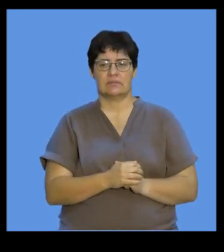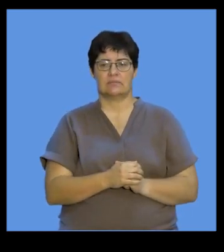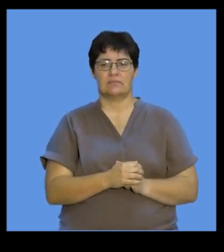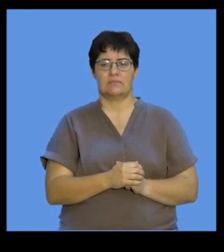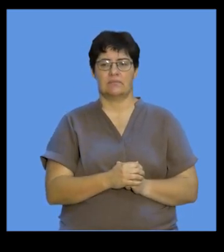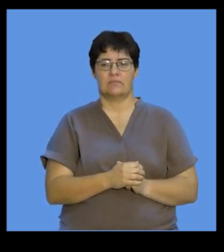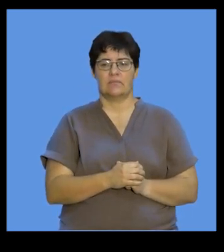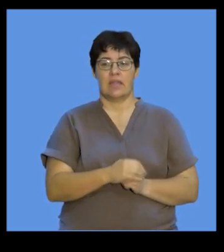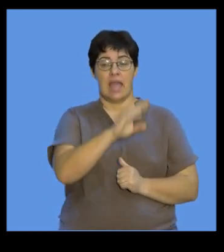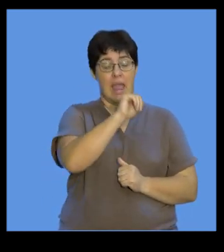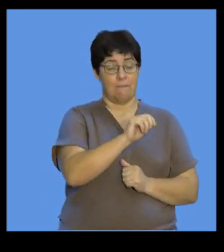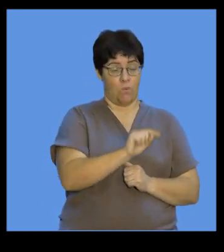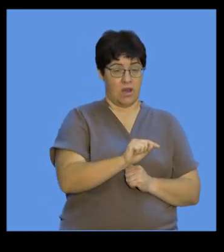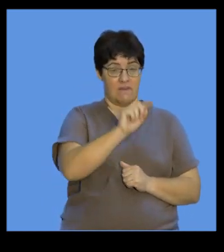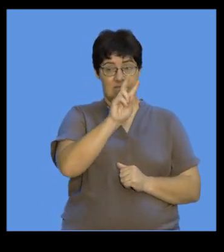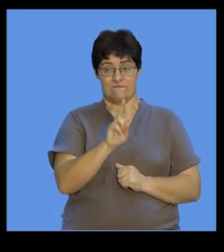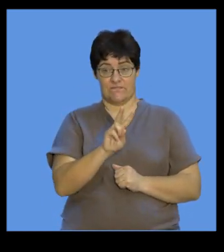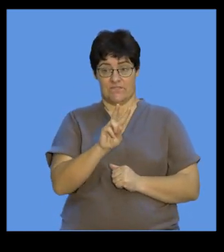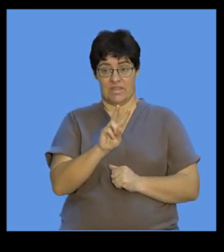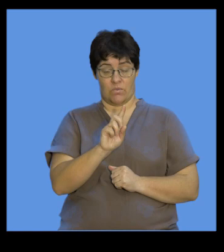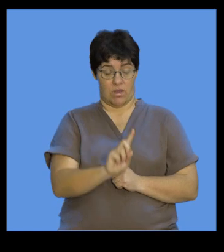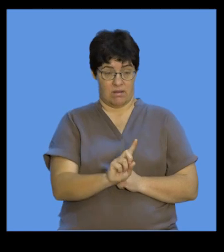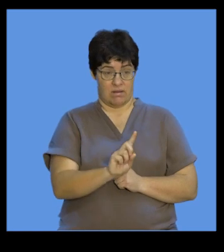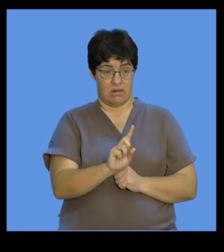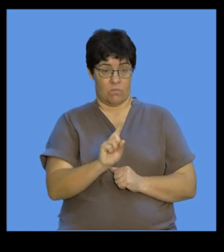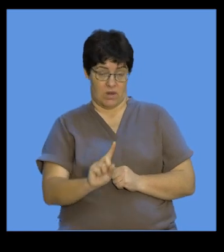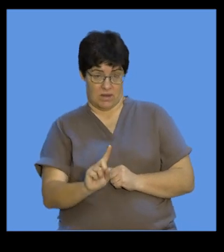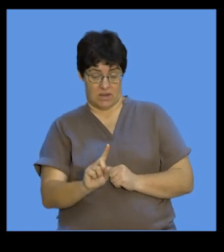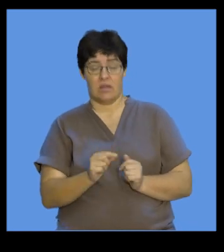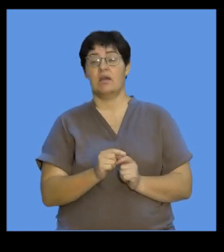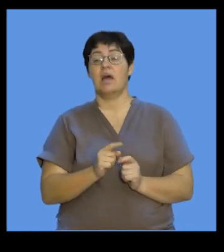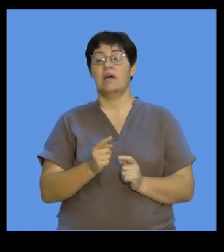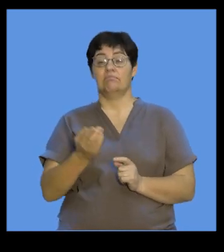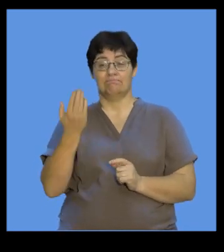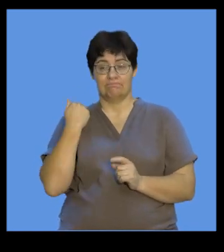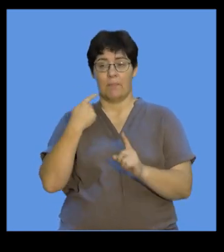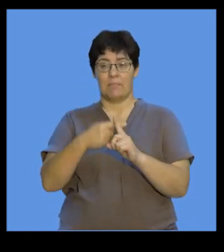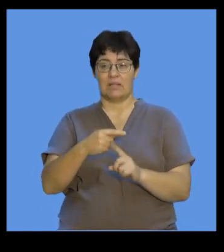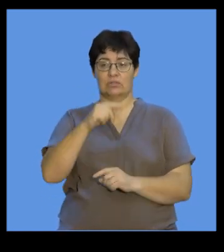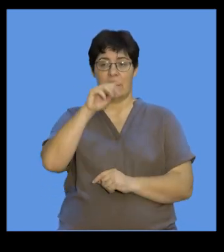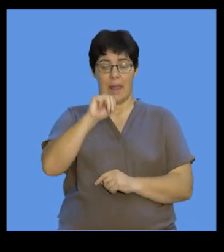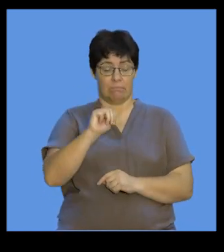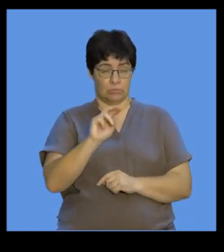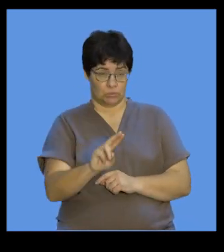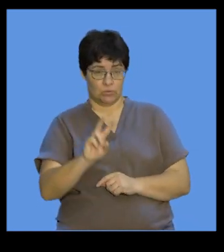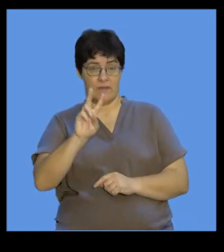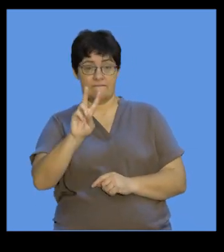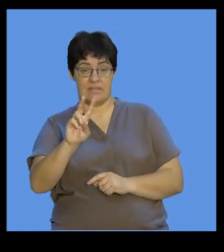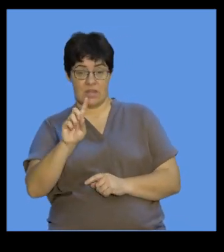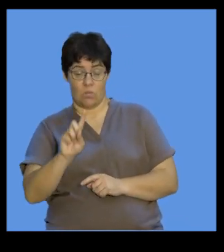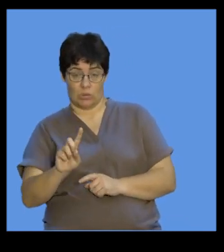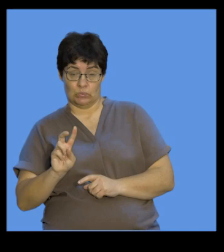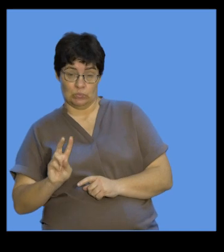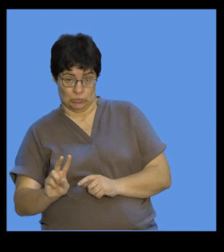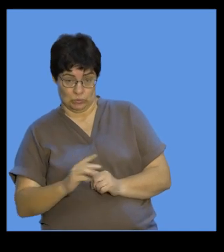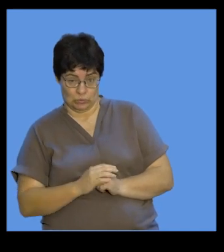Before they were two, so they both have their own momentum. Afterwards, they become one